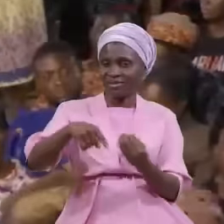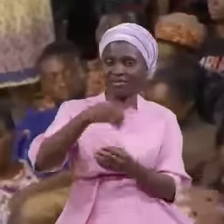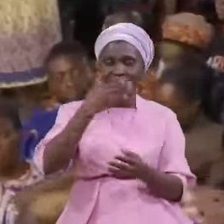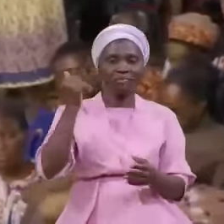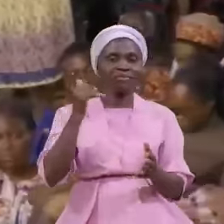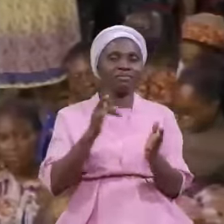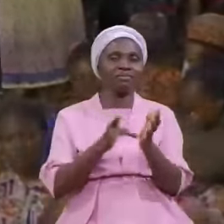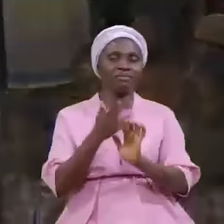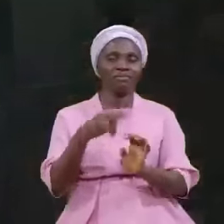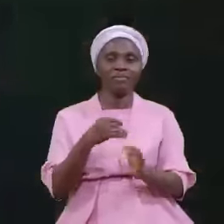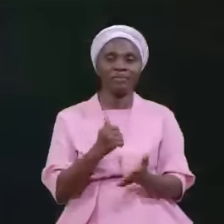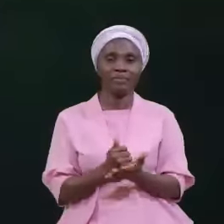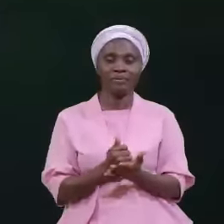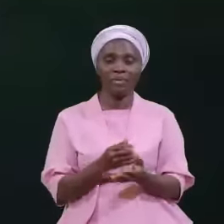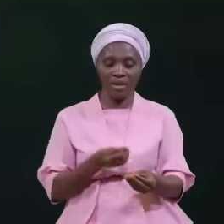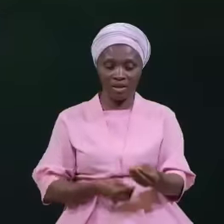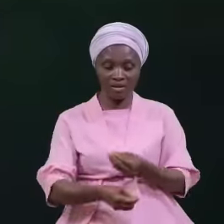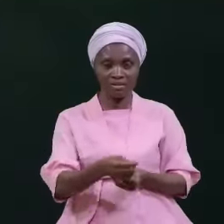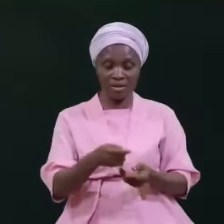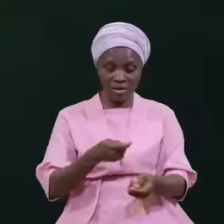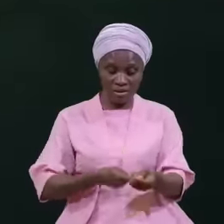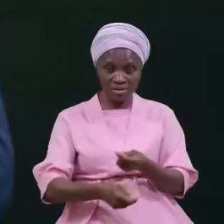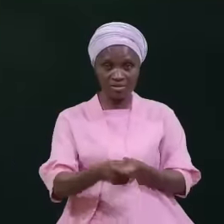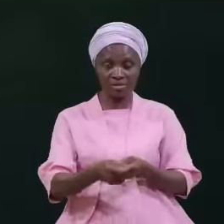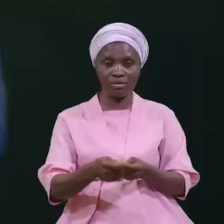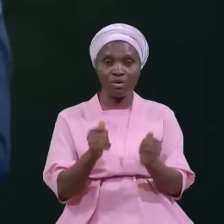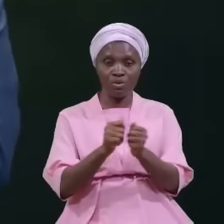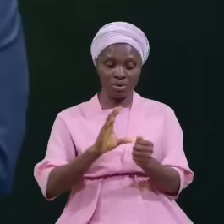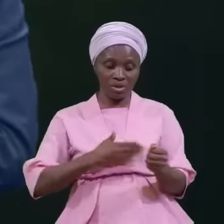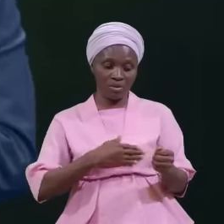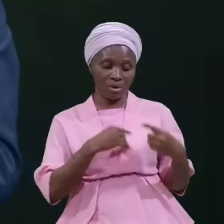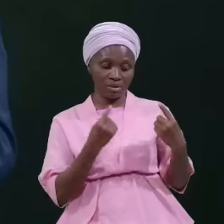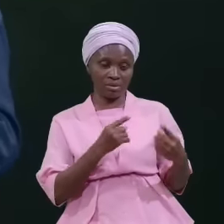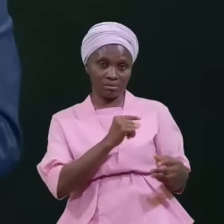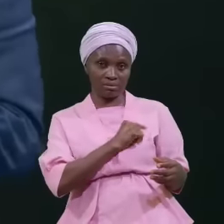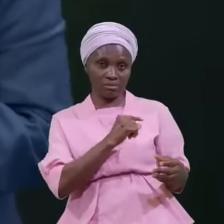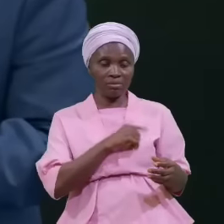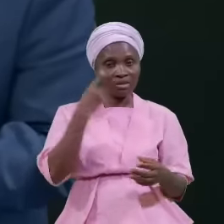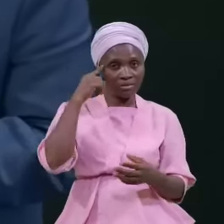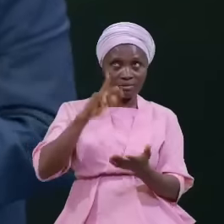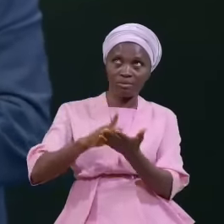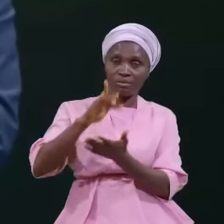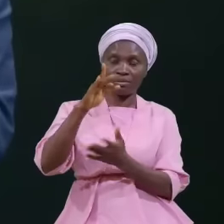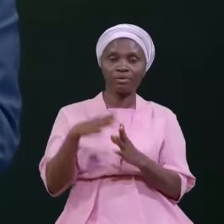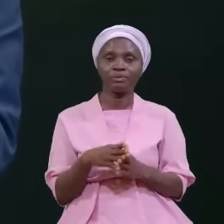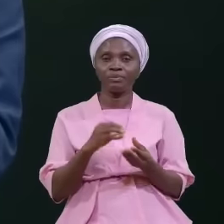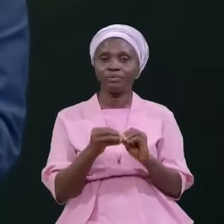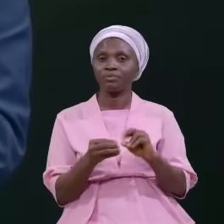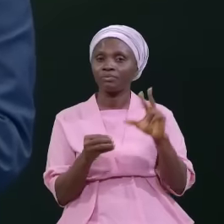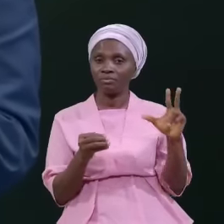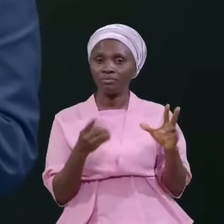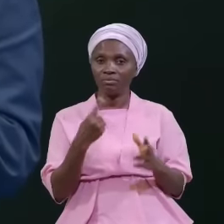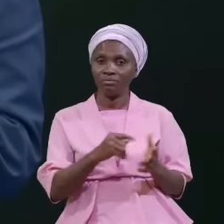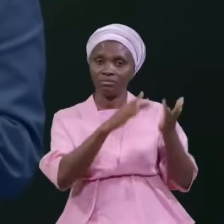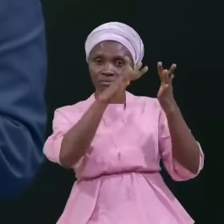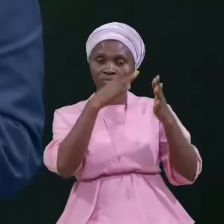Exchange of our guilt for glory. Number three, expectation of the greatest